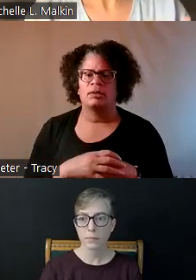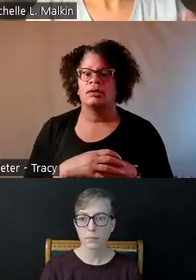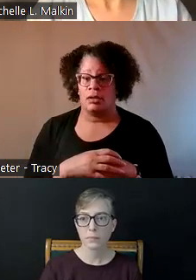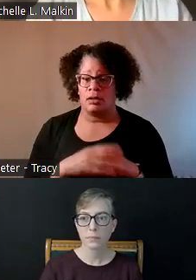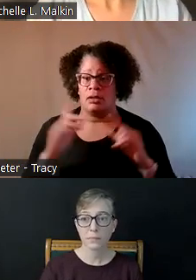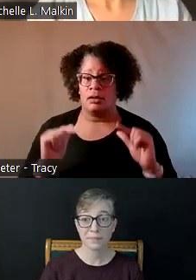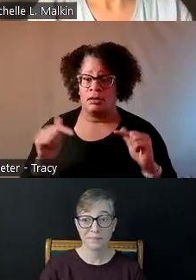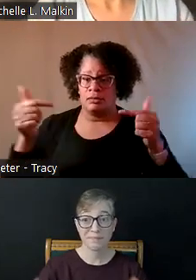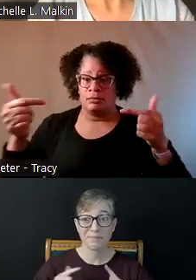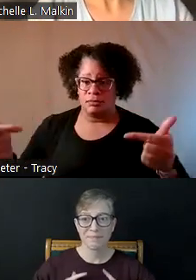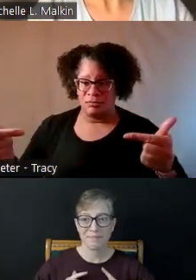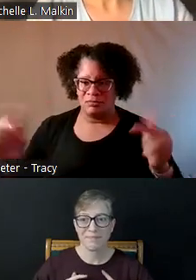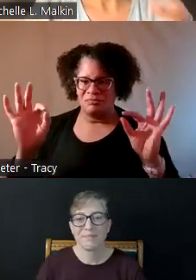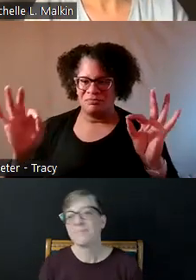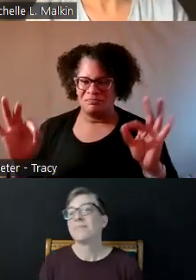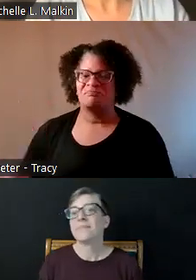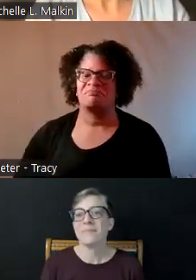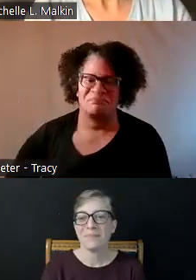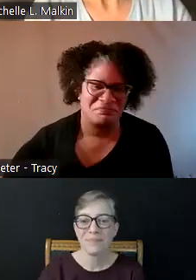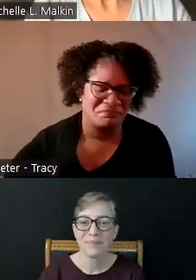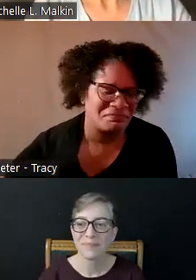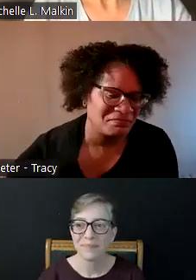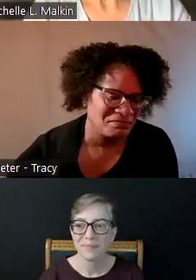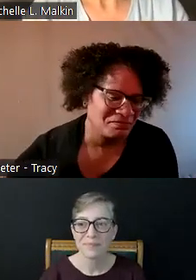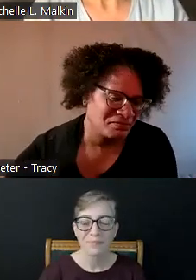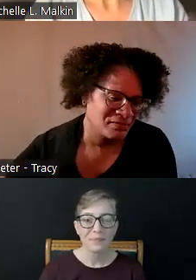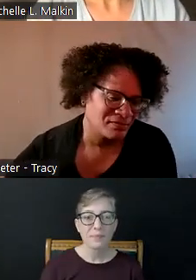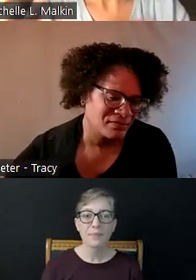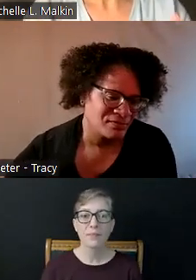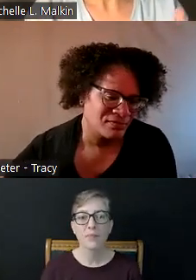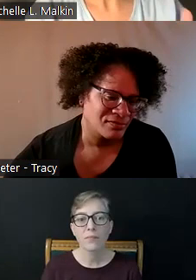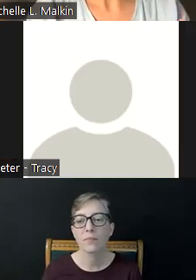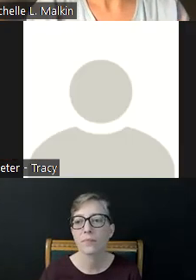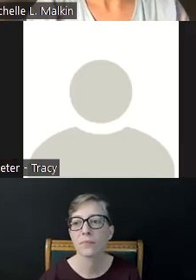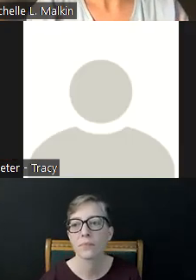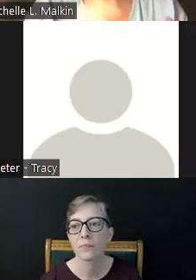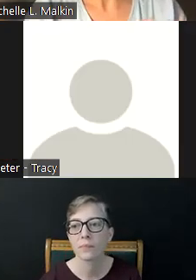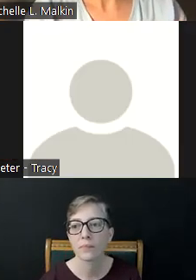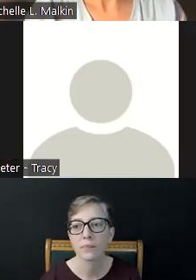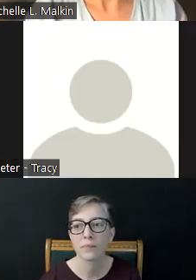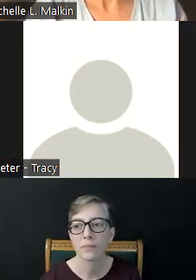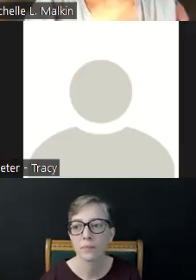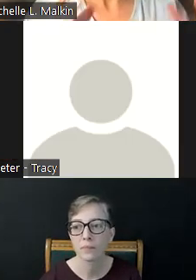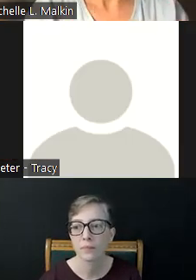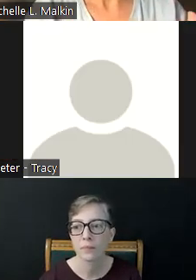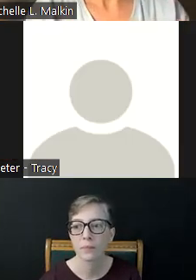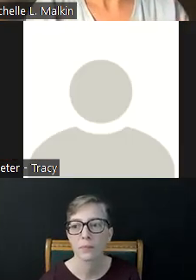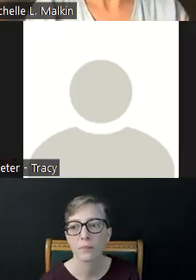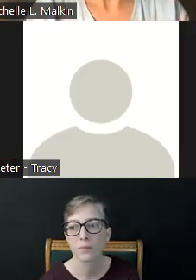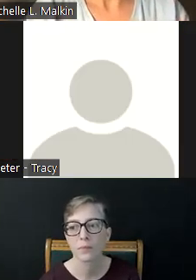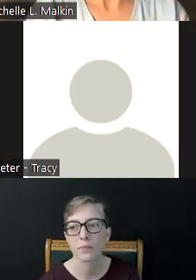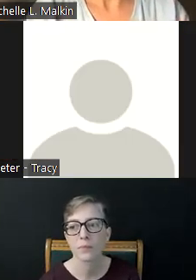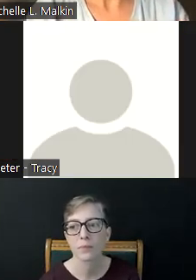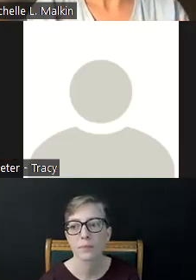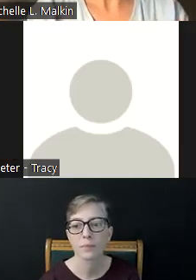just a bunch of bad eggs committing crimes. Instead, the idea is that there's something going on acquisitional that has led